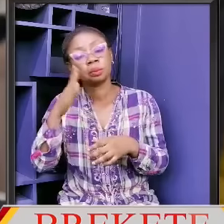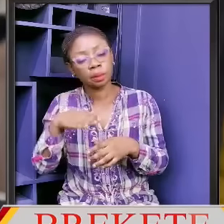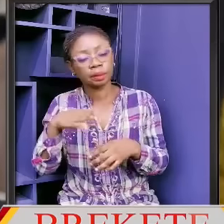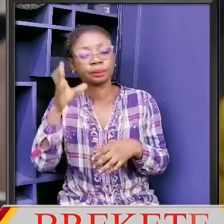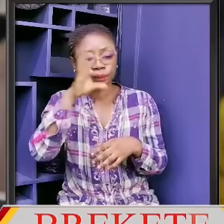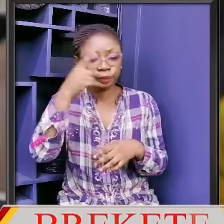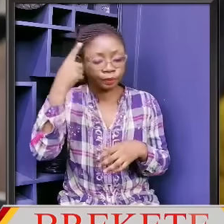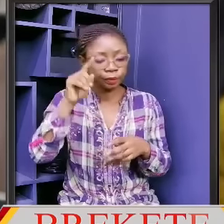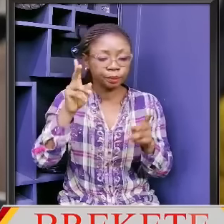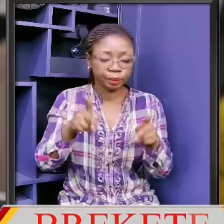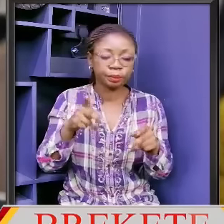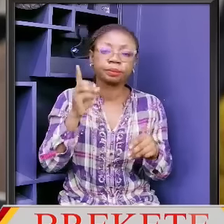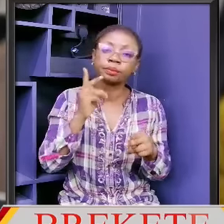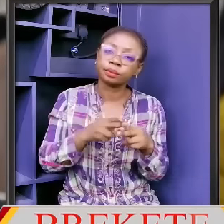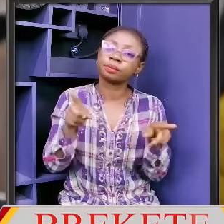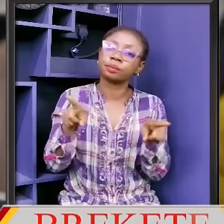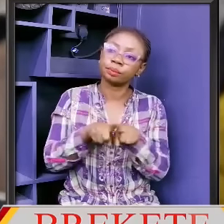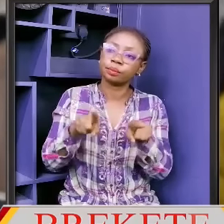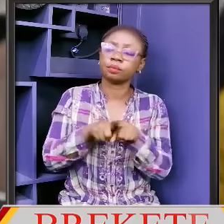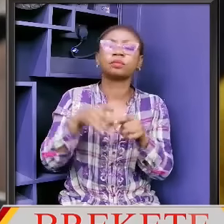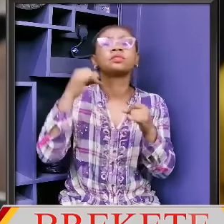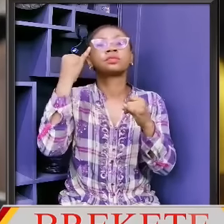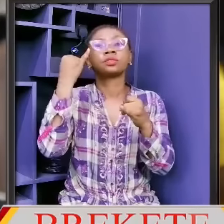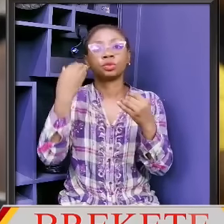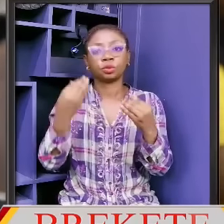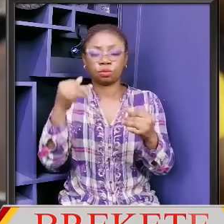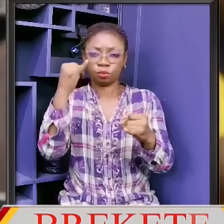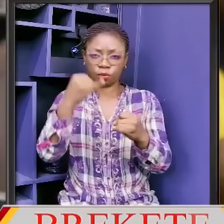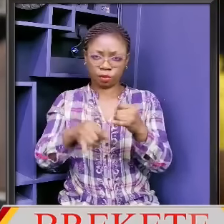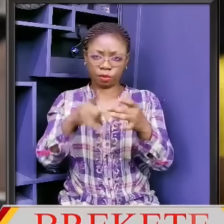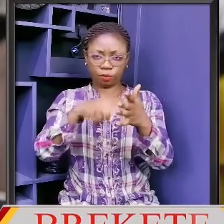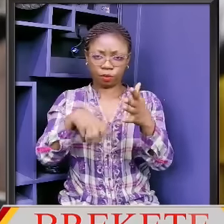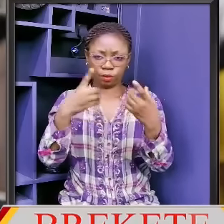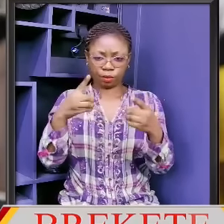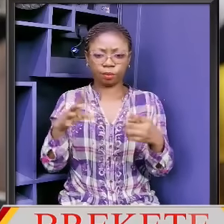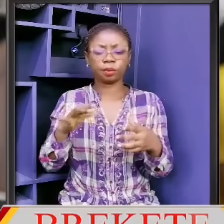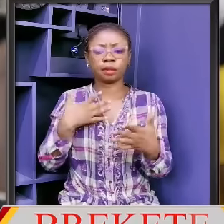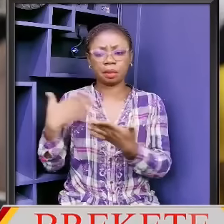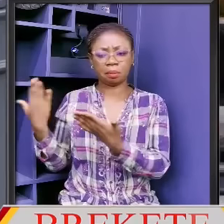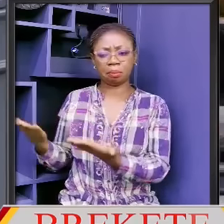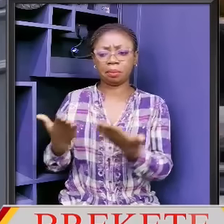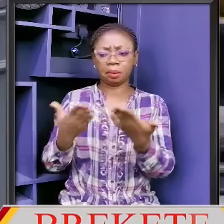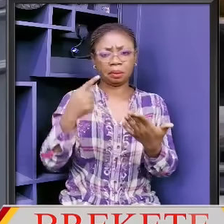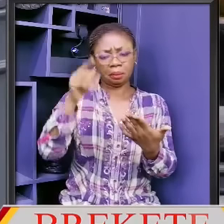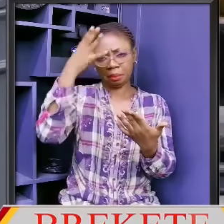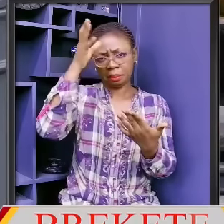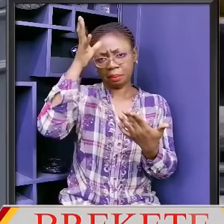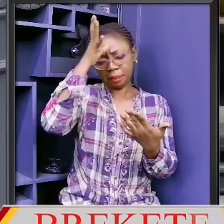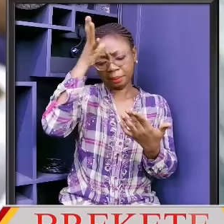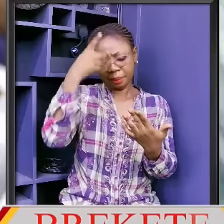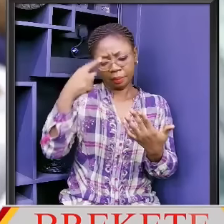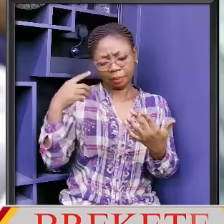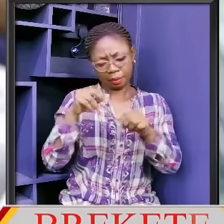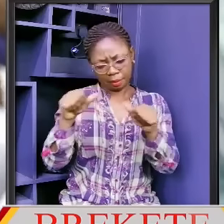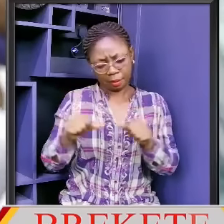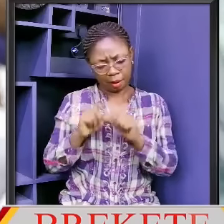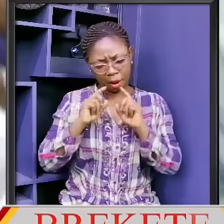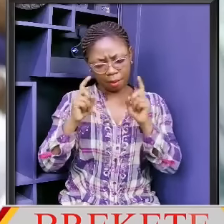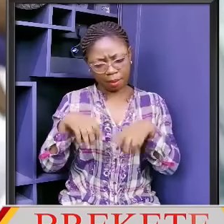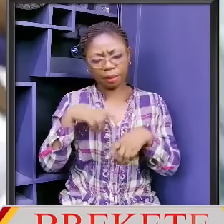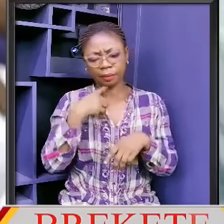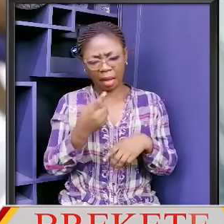So finally, we think he bring the baba within the 24 hours. He can't bring the baba. Now in the area commander, come they talk. Say,